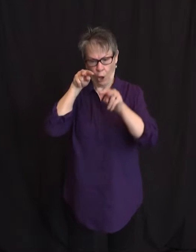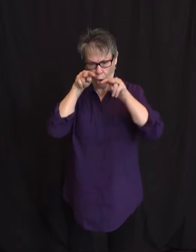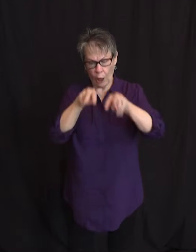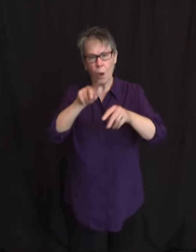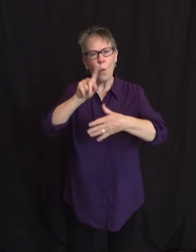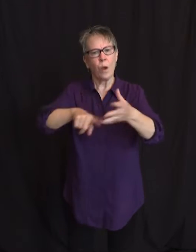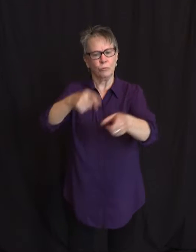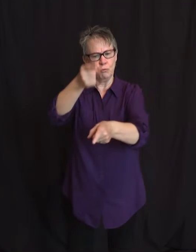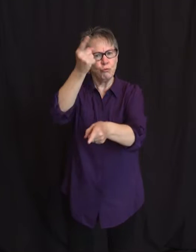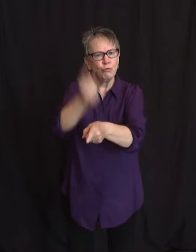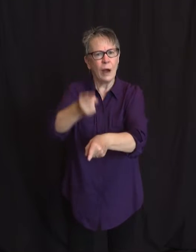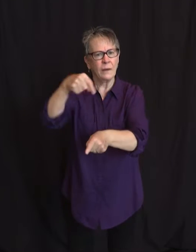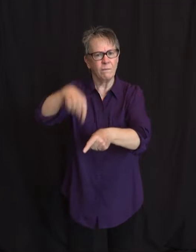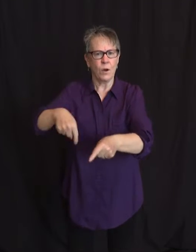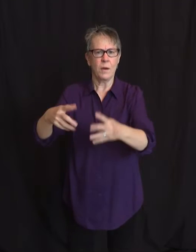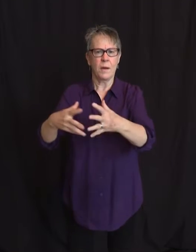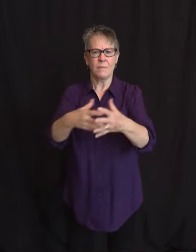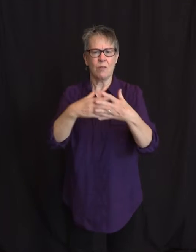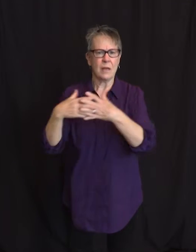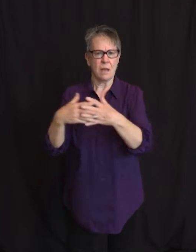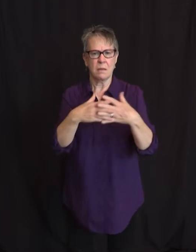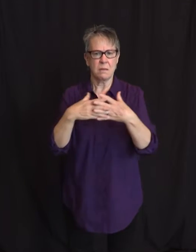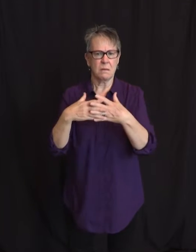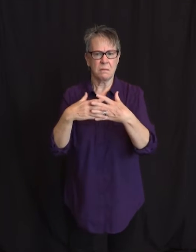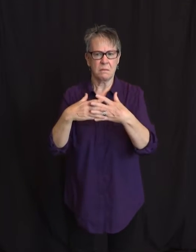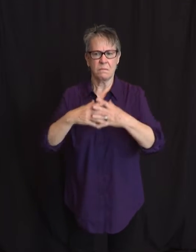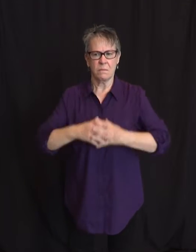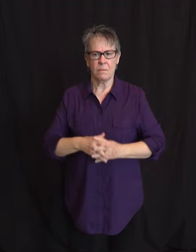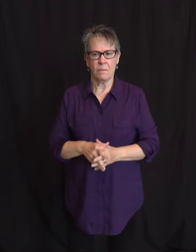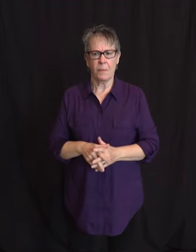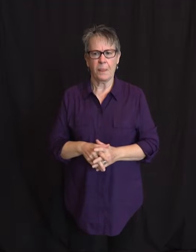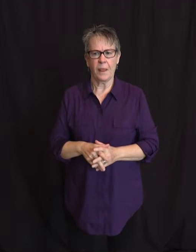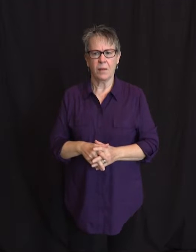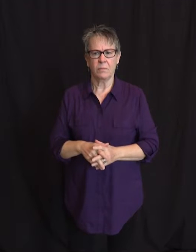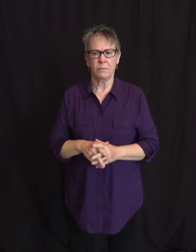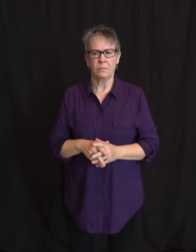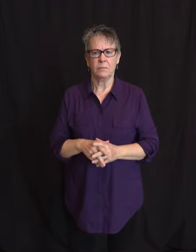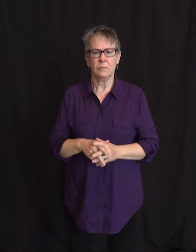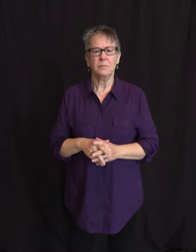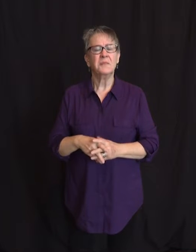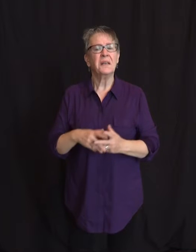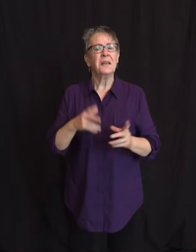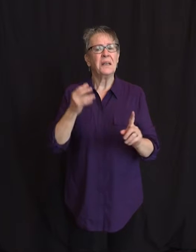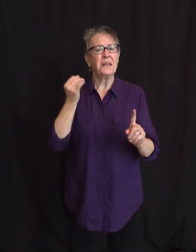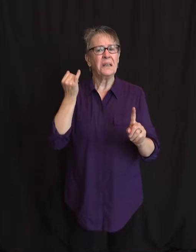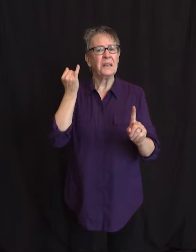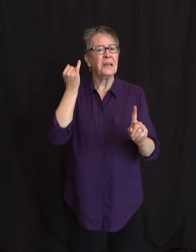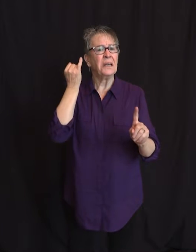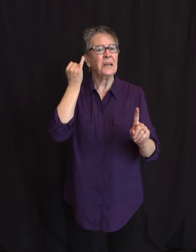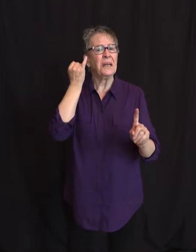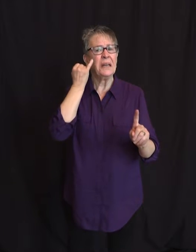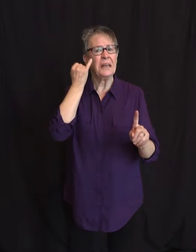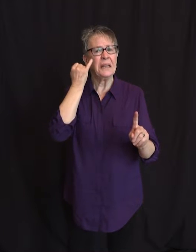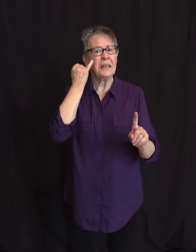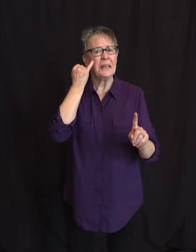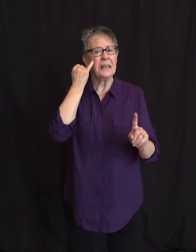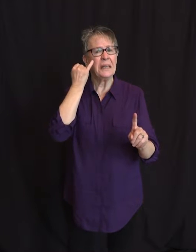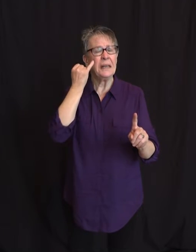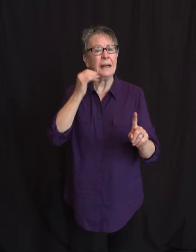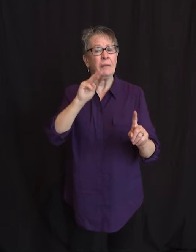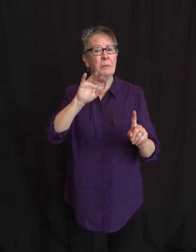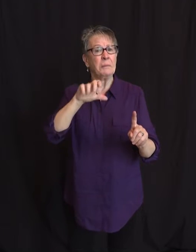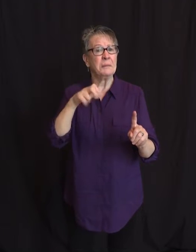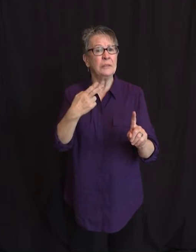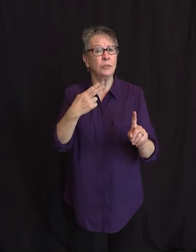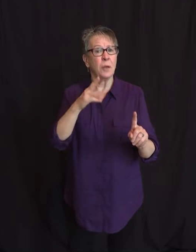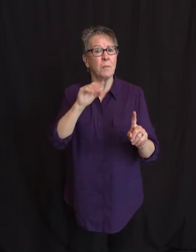if Mitch McConnell were a Democrat. It's just completely irresponsible. And just to use this as we had a very good call this morning, I thought, with the congressional